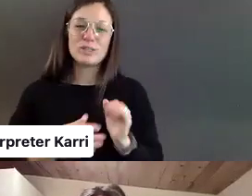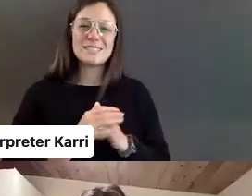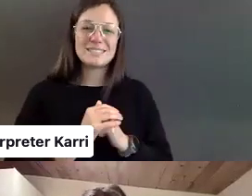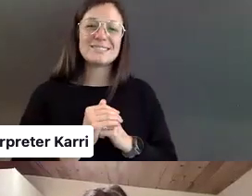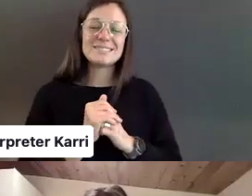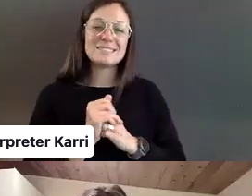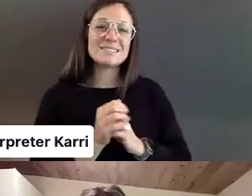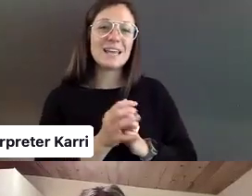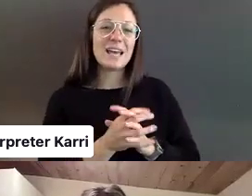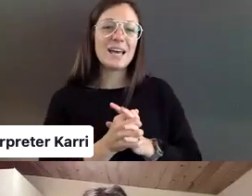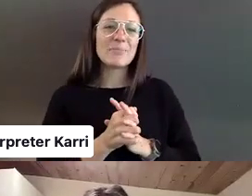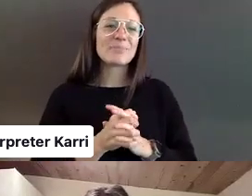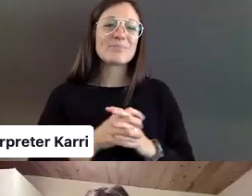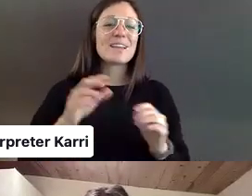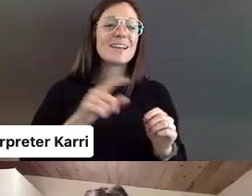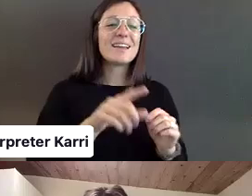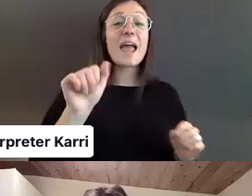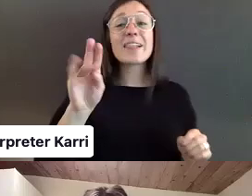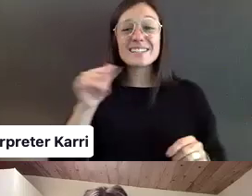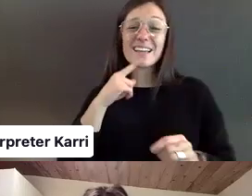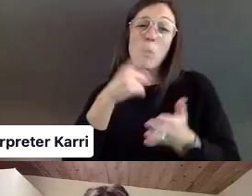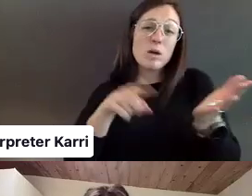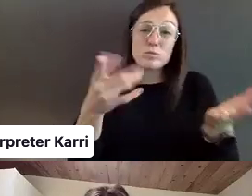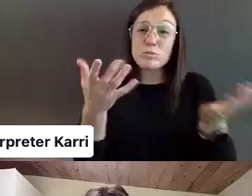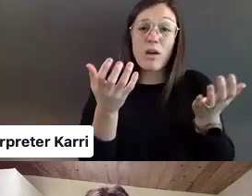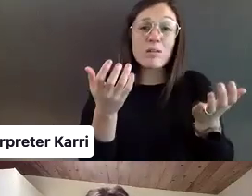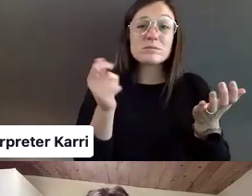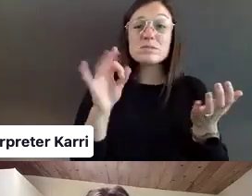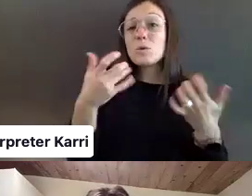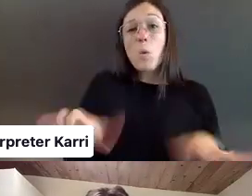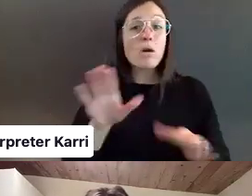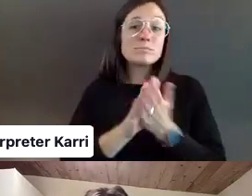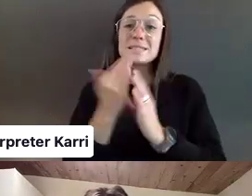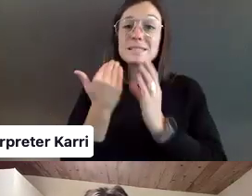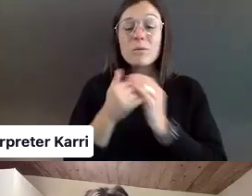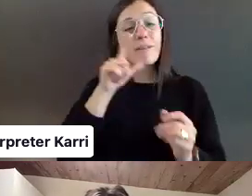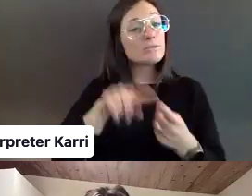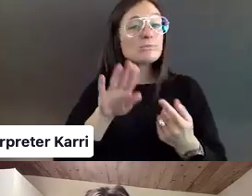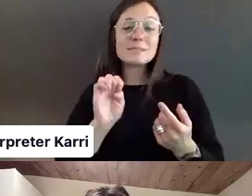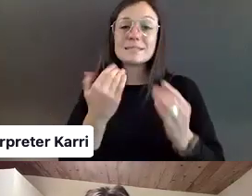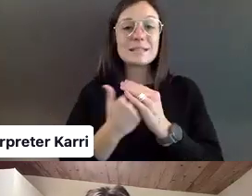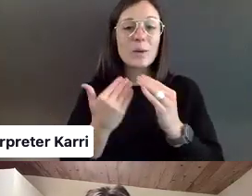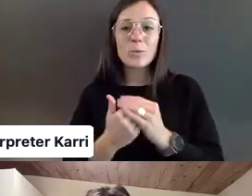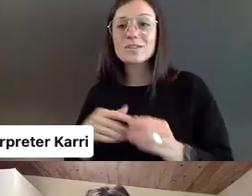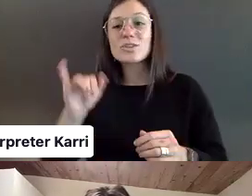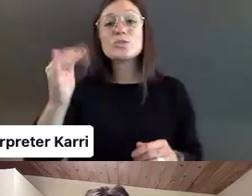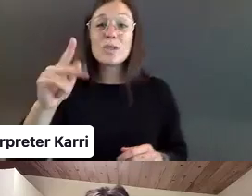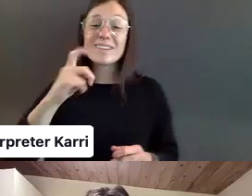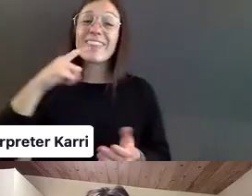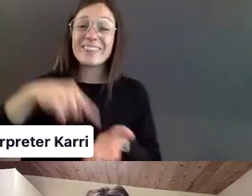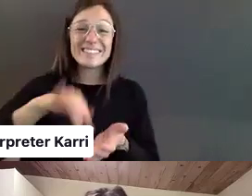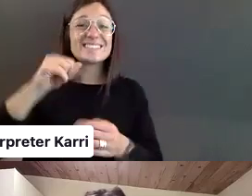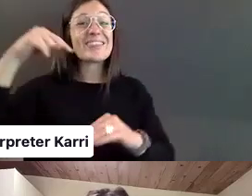Can It I can be a ask- sandwich if you want it to be, and if you don't, it doesn't have to be. Guys, these There are you the go. deep conversations